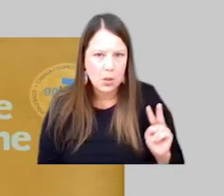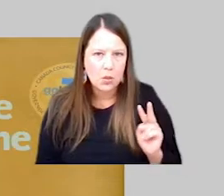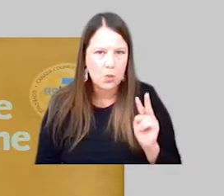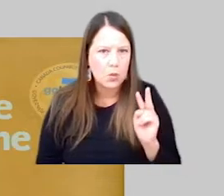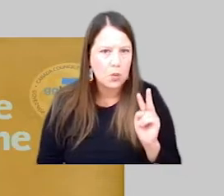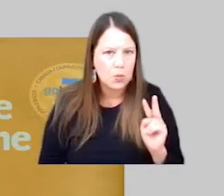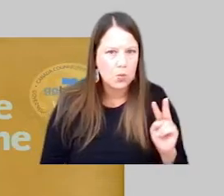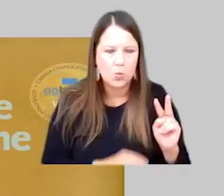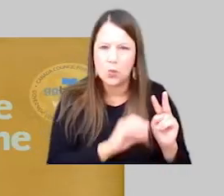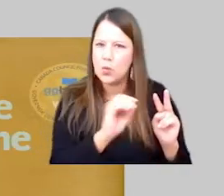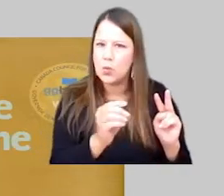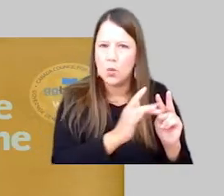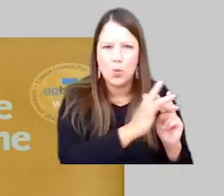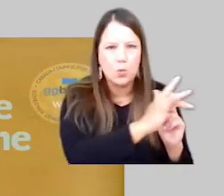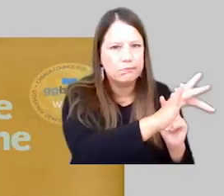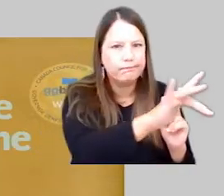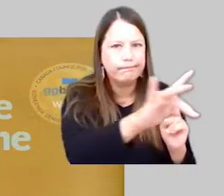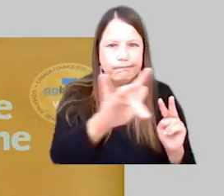When we were alone.